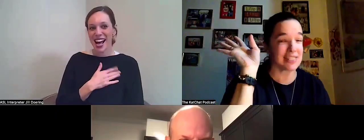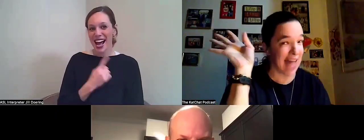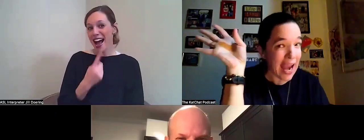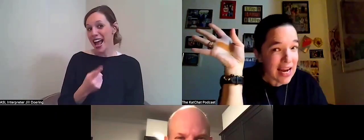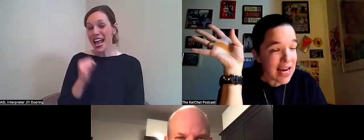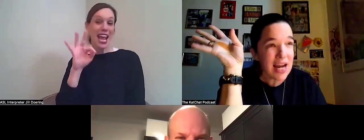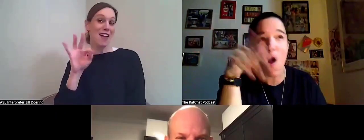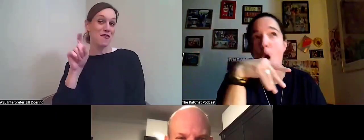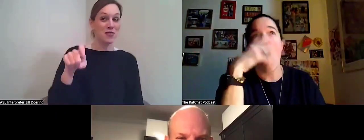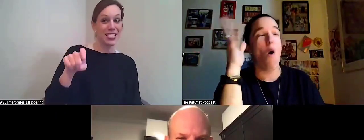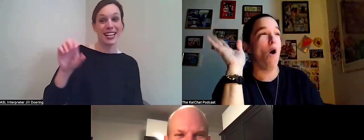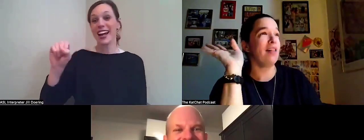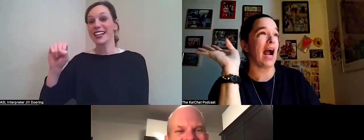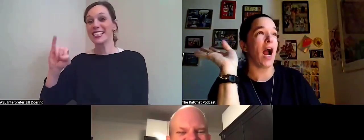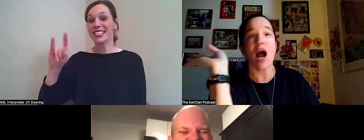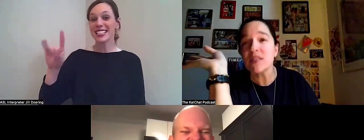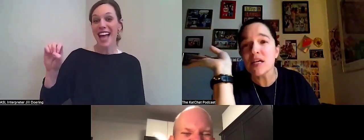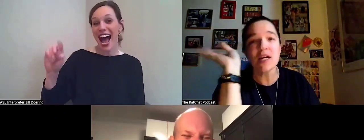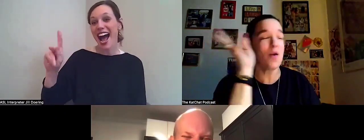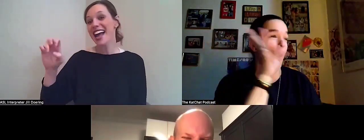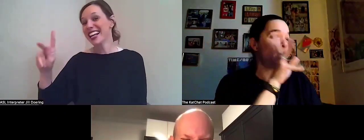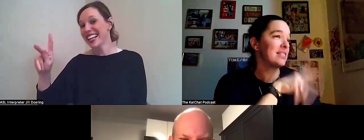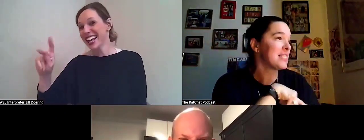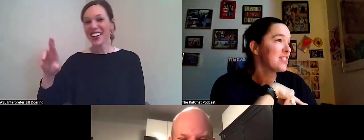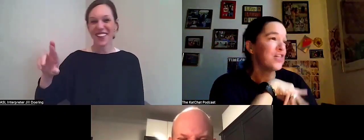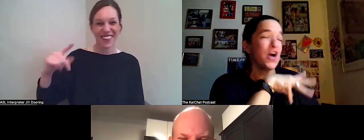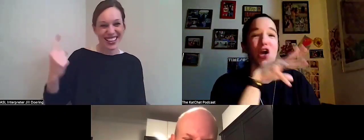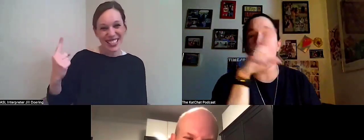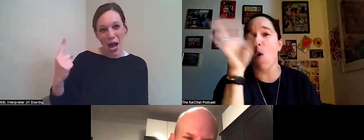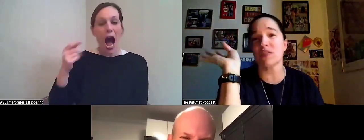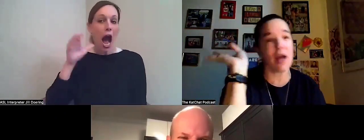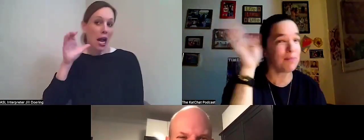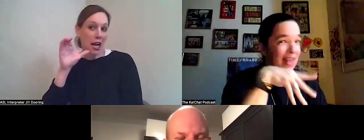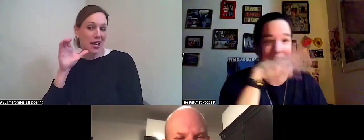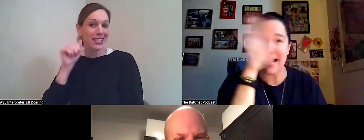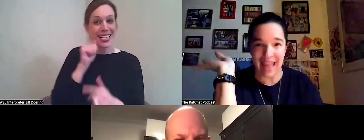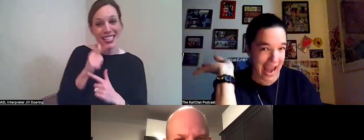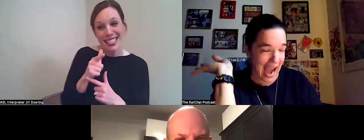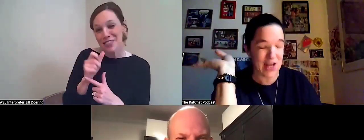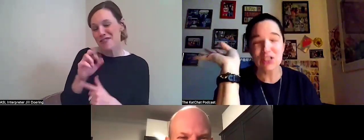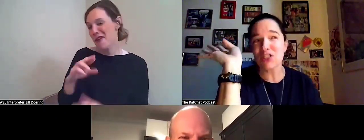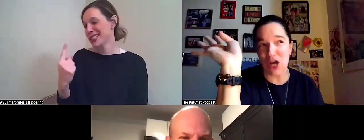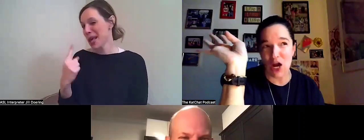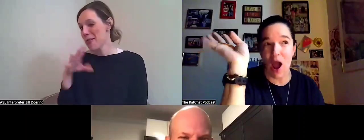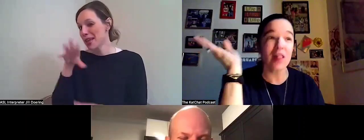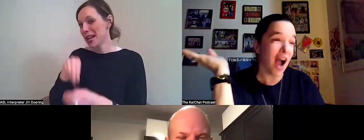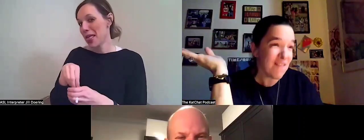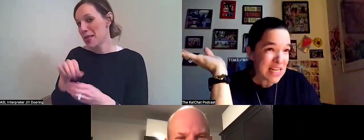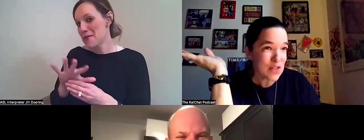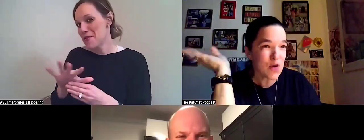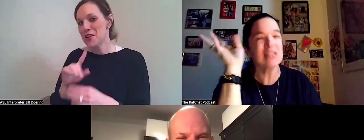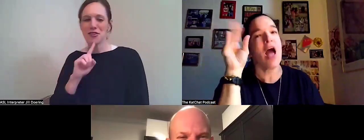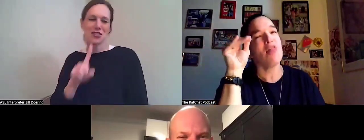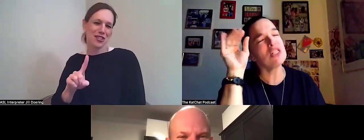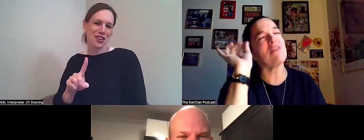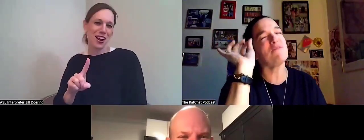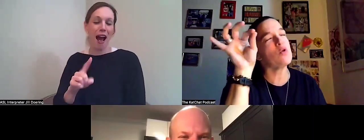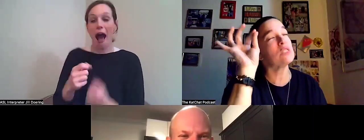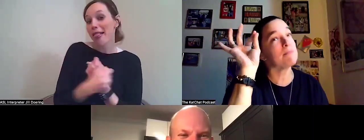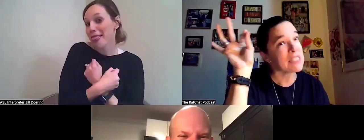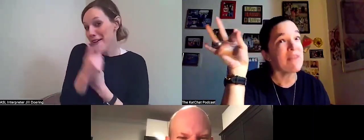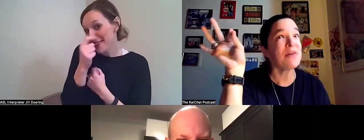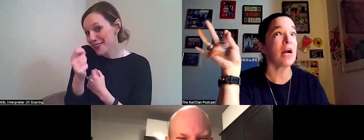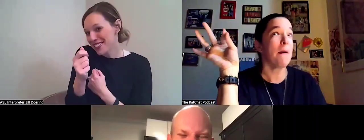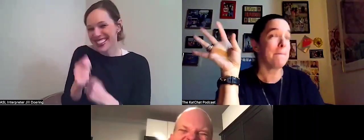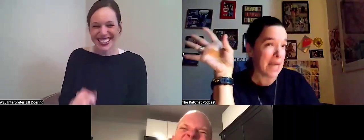ever need a sidekick or like a cousin or a sister or something like that, sure, a love interest, there's a